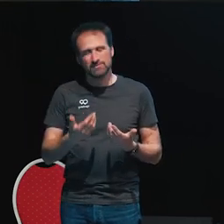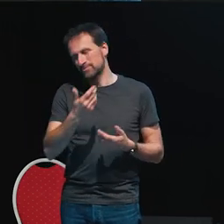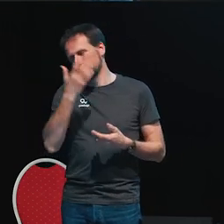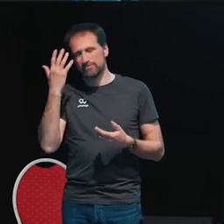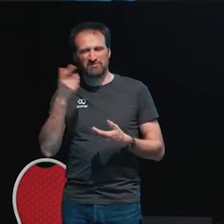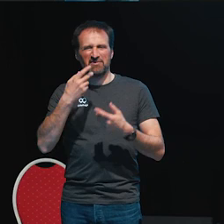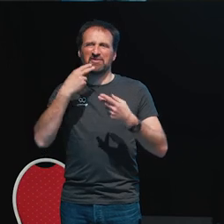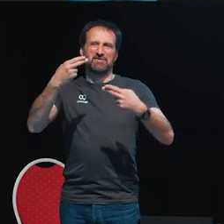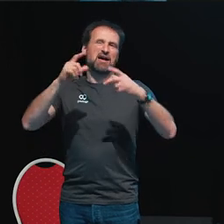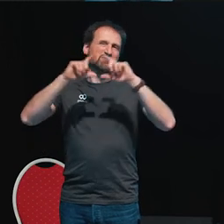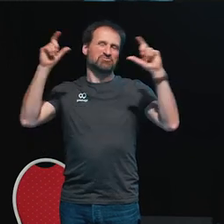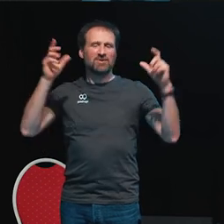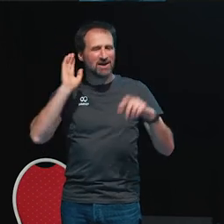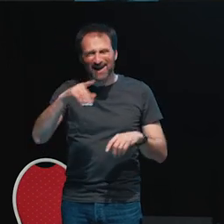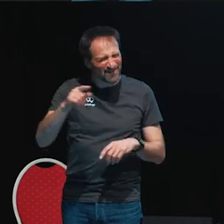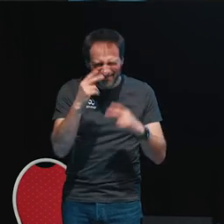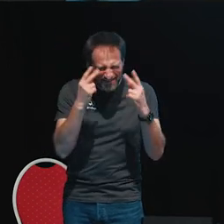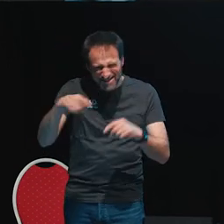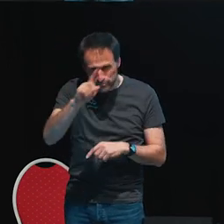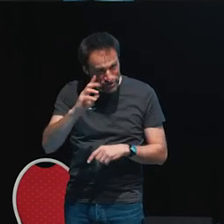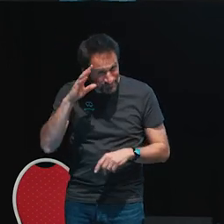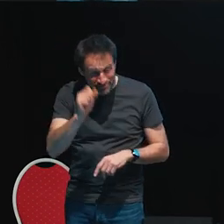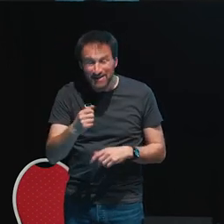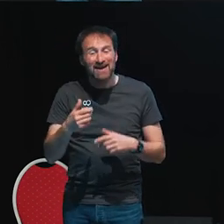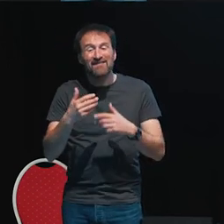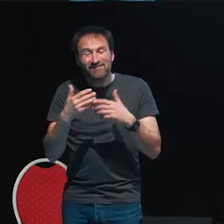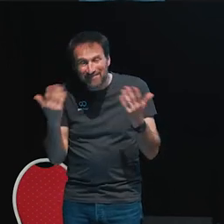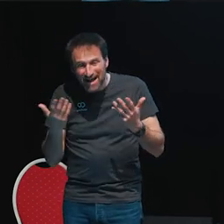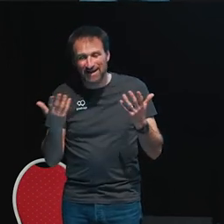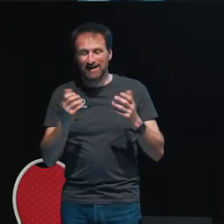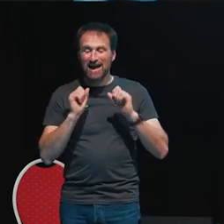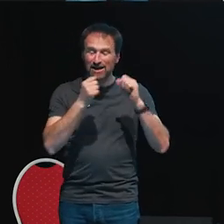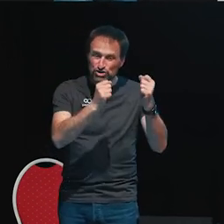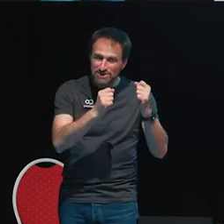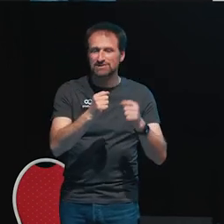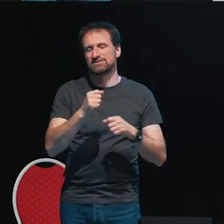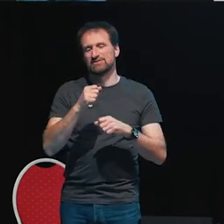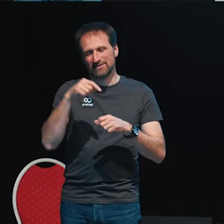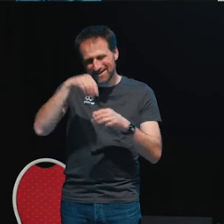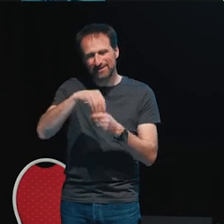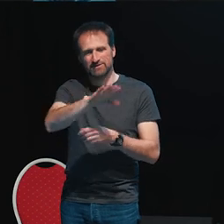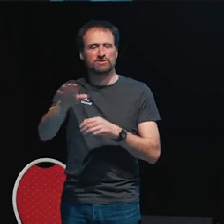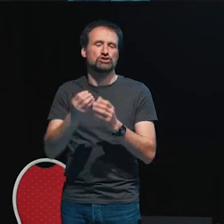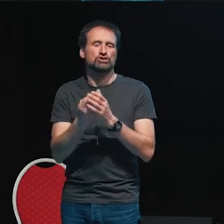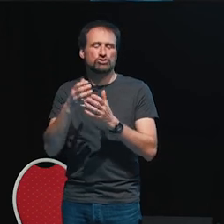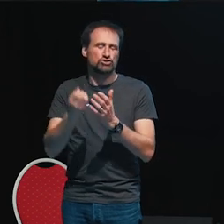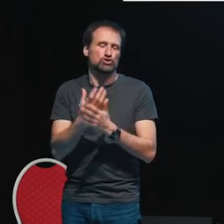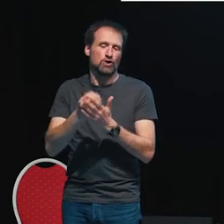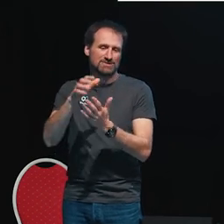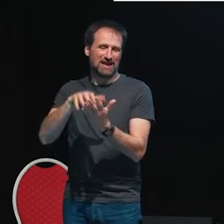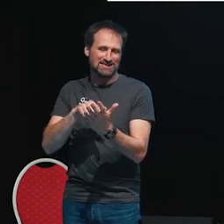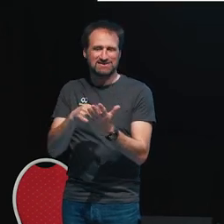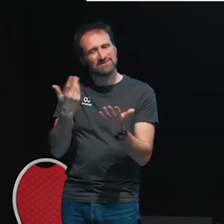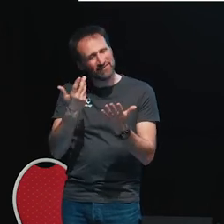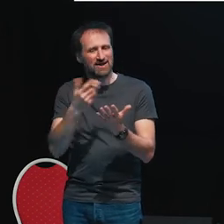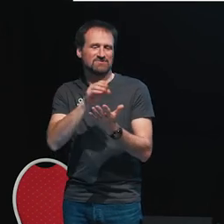how Webpack understands which sources you're actually using in your code base. And it's created by the compiler. You can call it the brain.